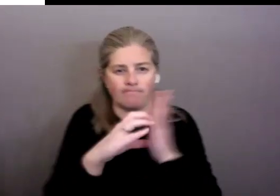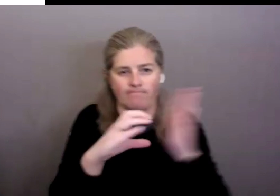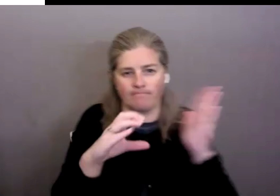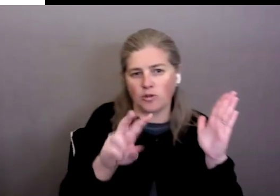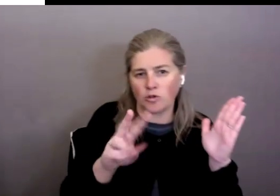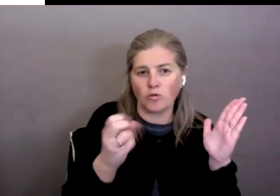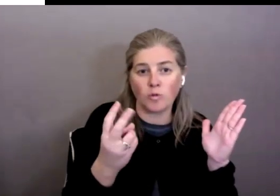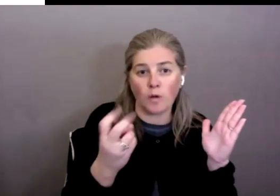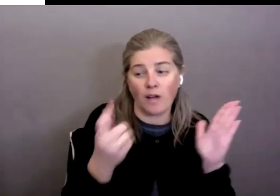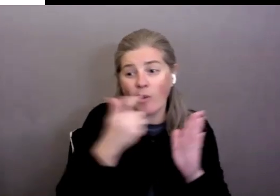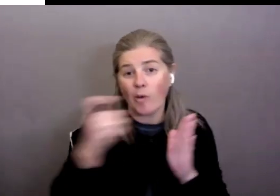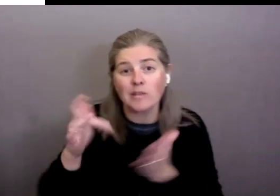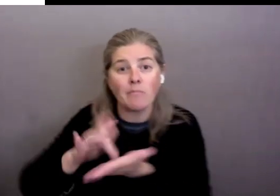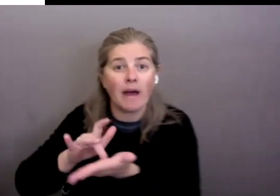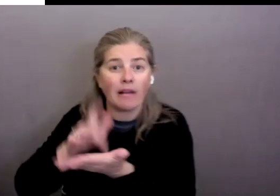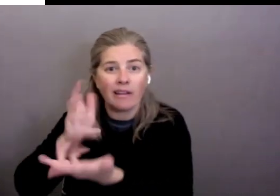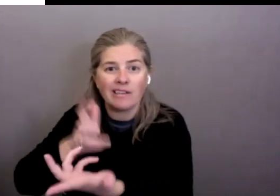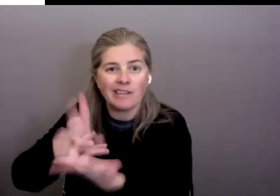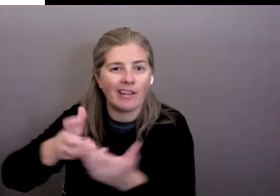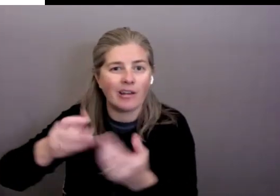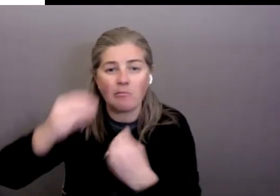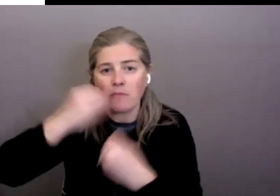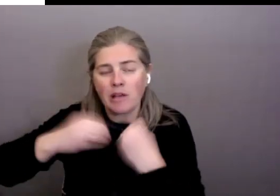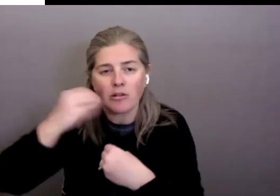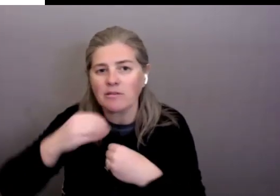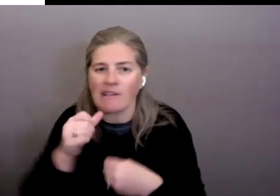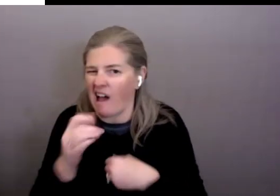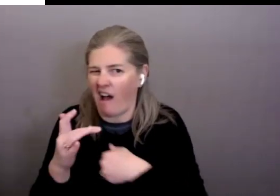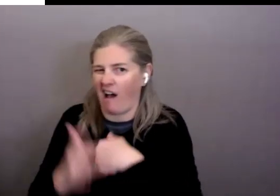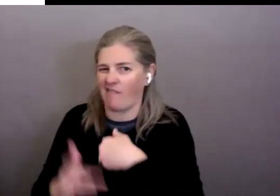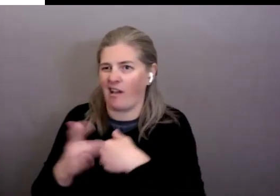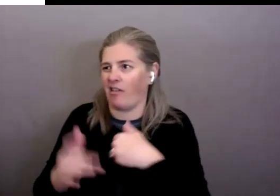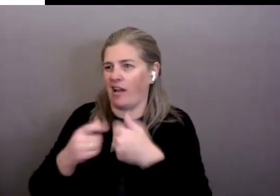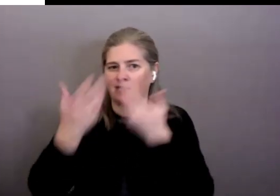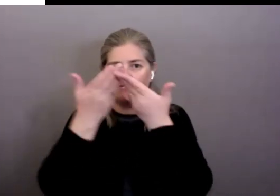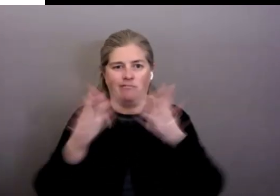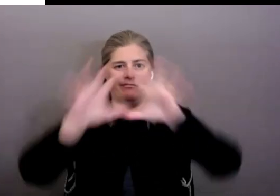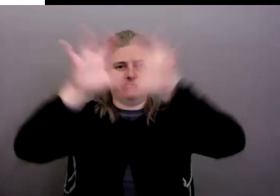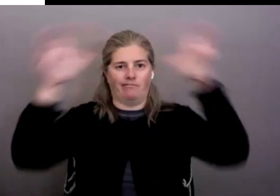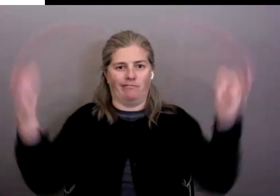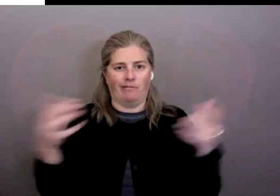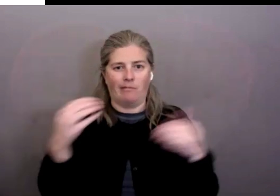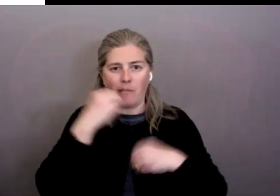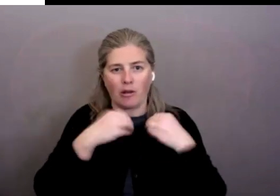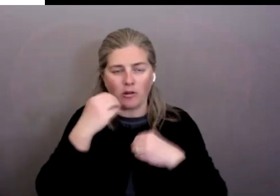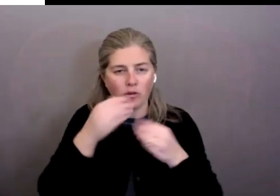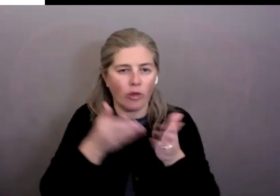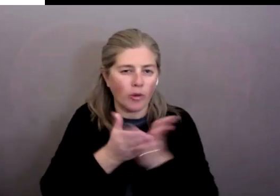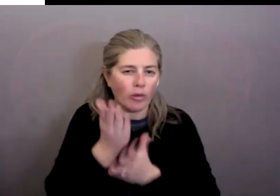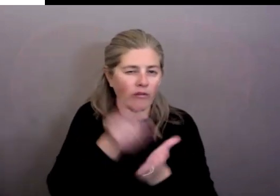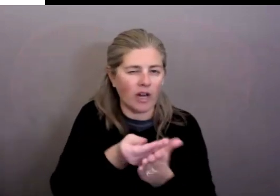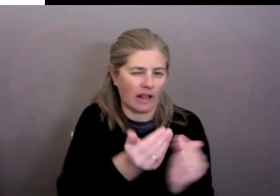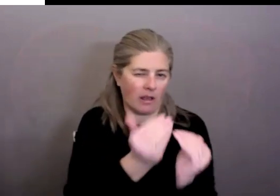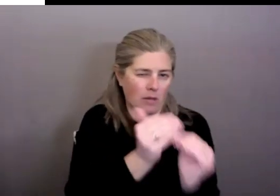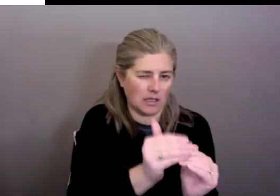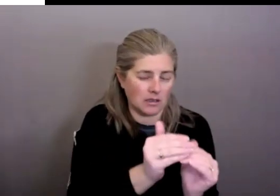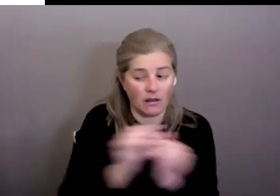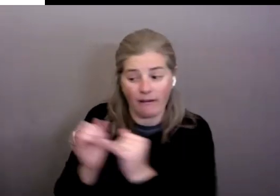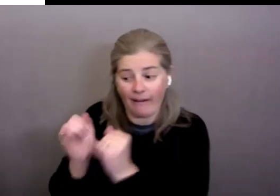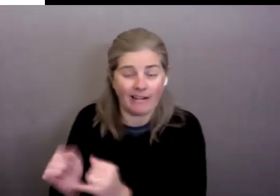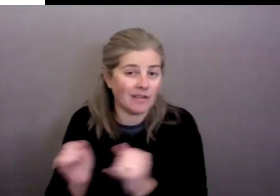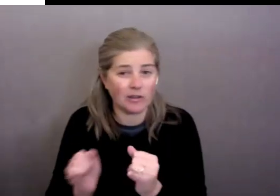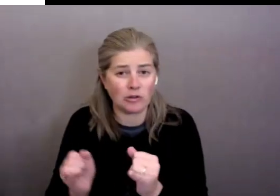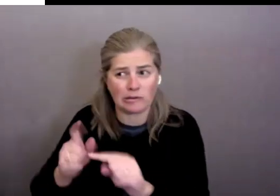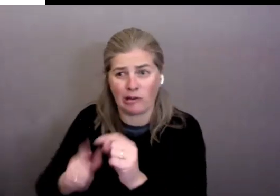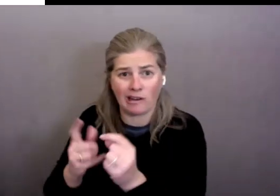these medically tailored meals would not otherwise be available as part of the congregate meals program due to funding constraints, and individuals would not otherwise be able